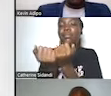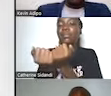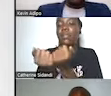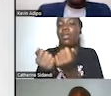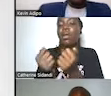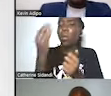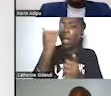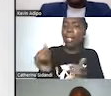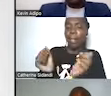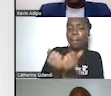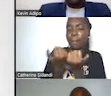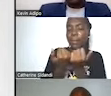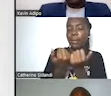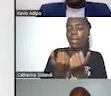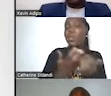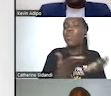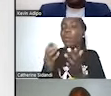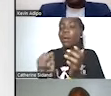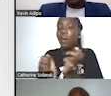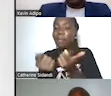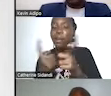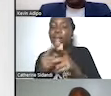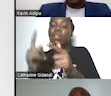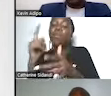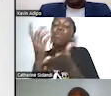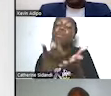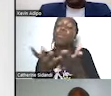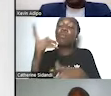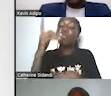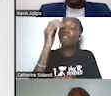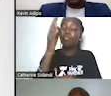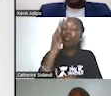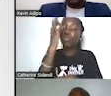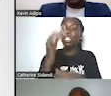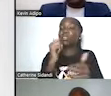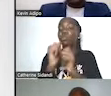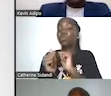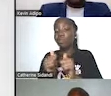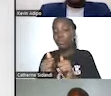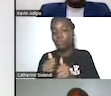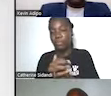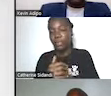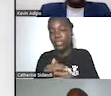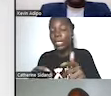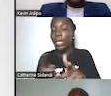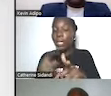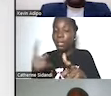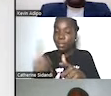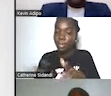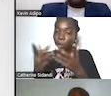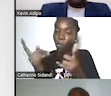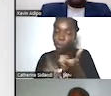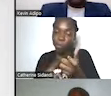happen, and what is there for the future. If 30 people came for this training today, how many of them will come in next